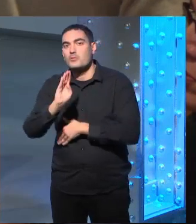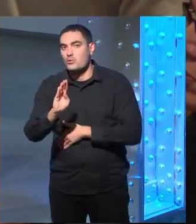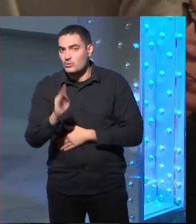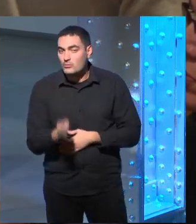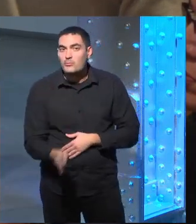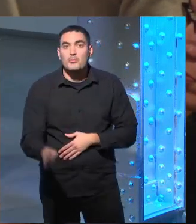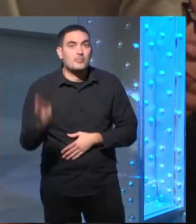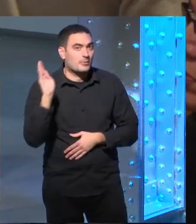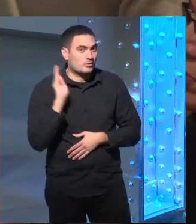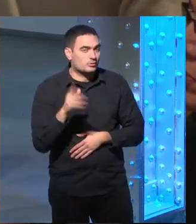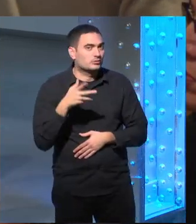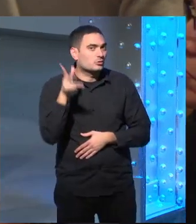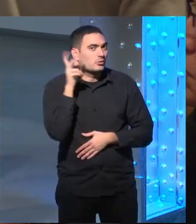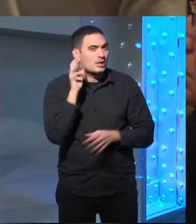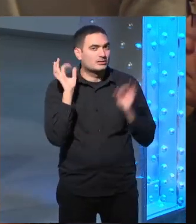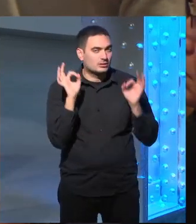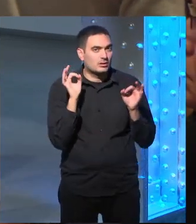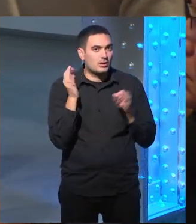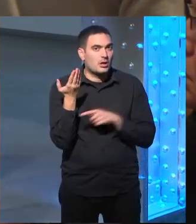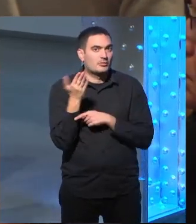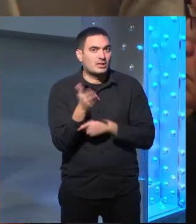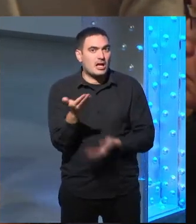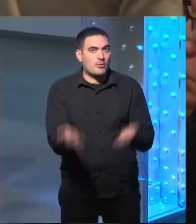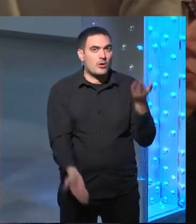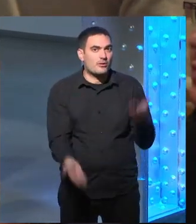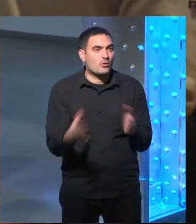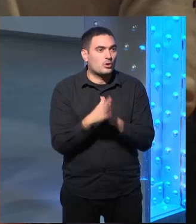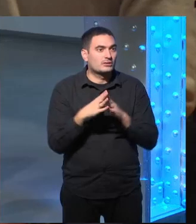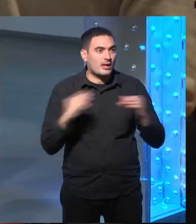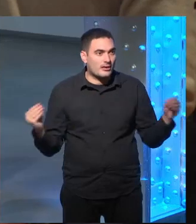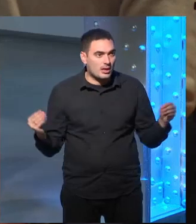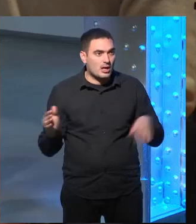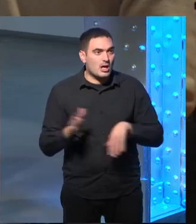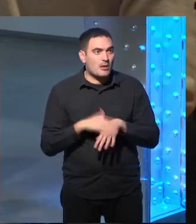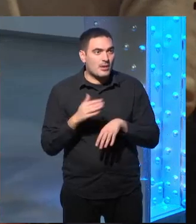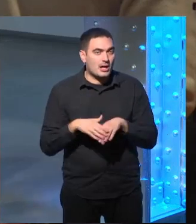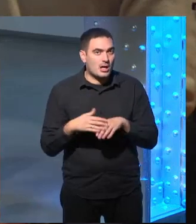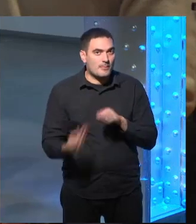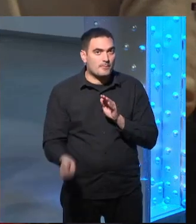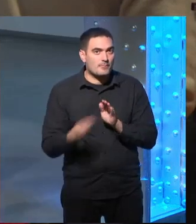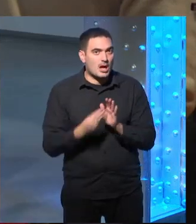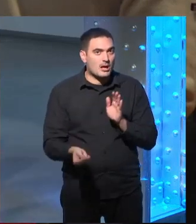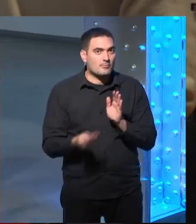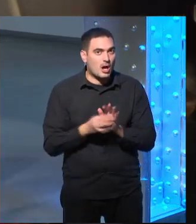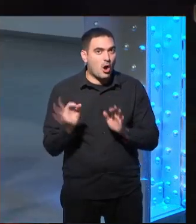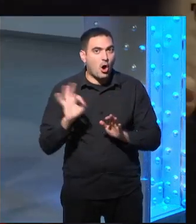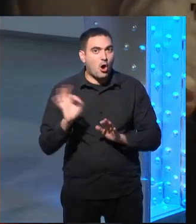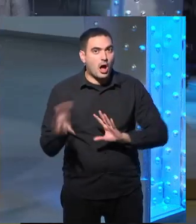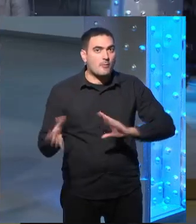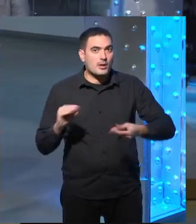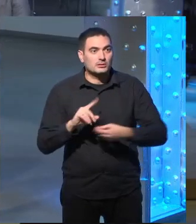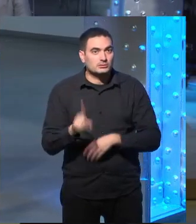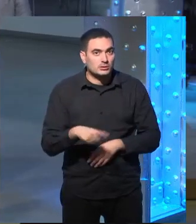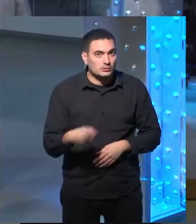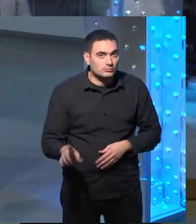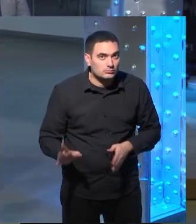capacities. So do you have, or have you heard of any proposal for assessing students